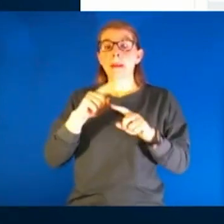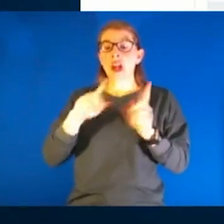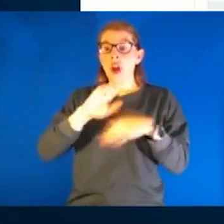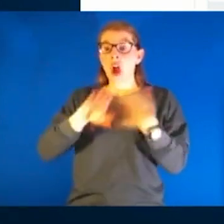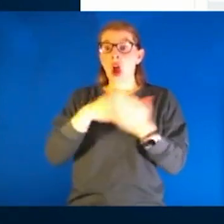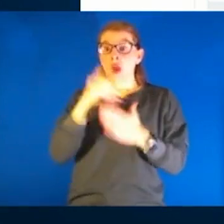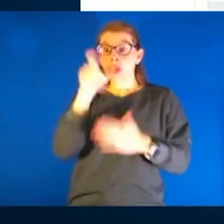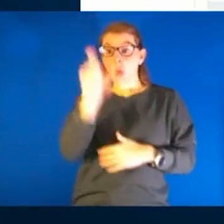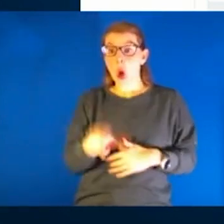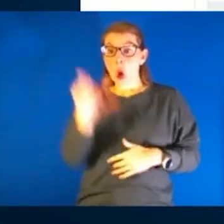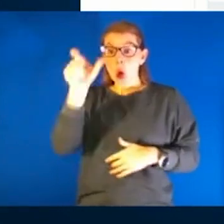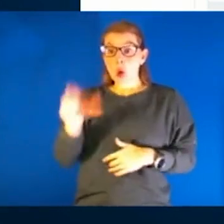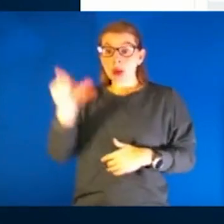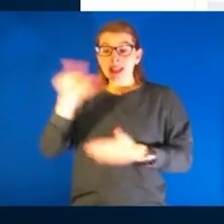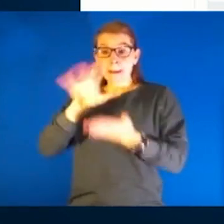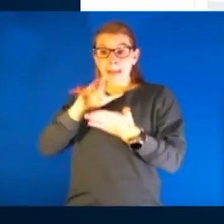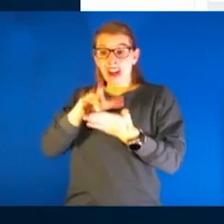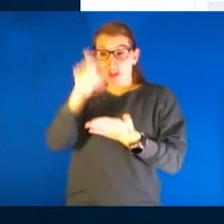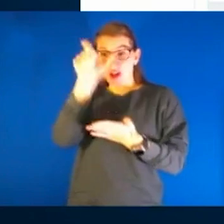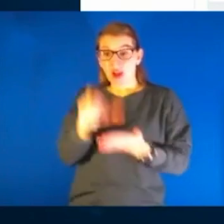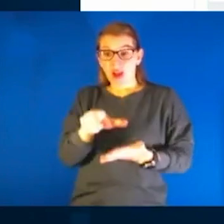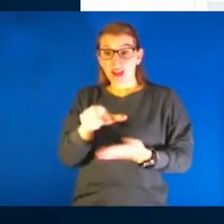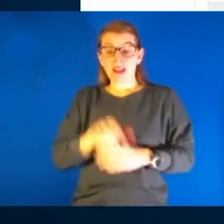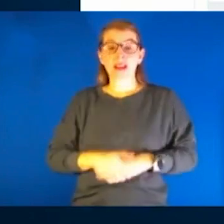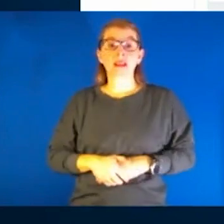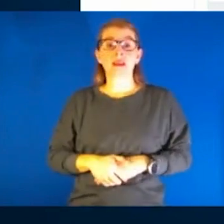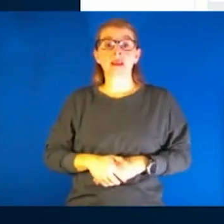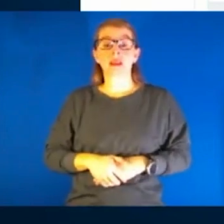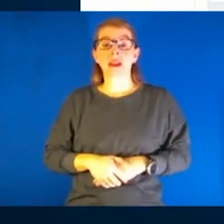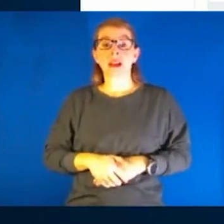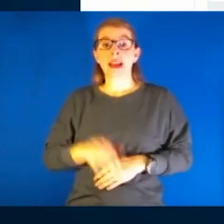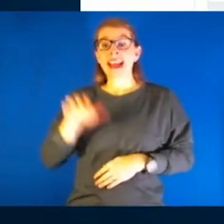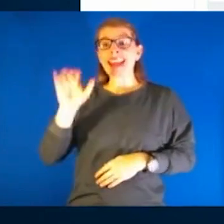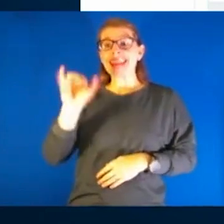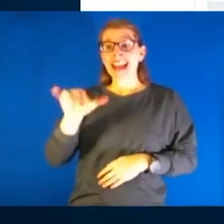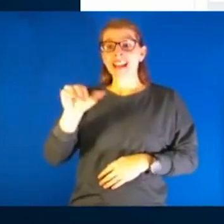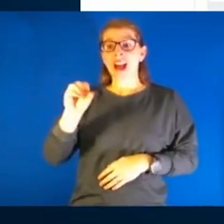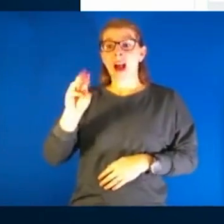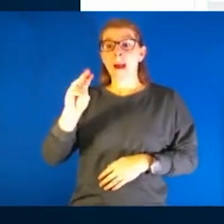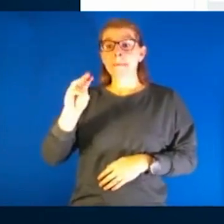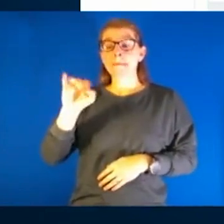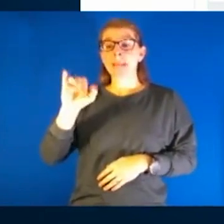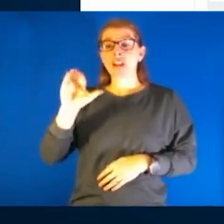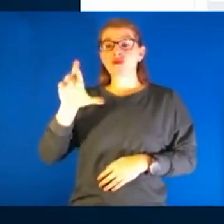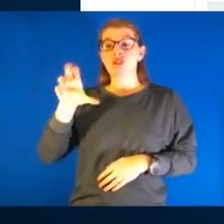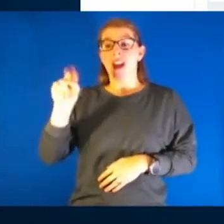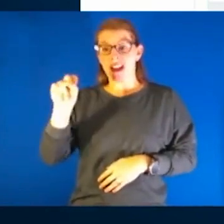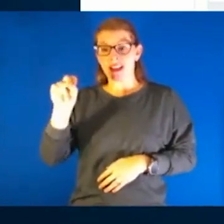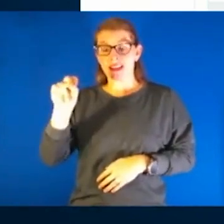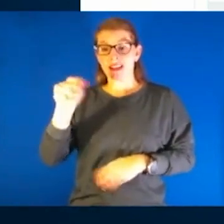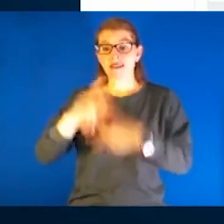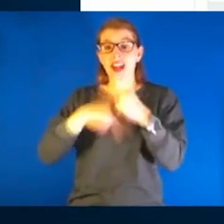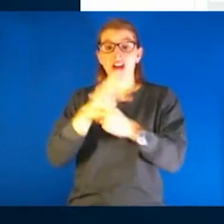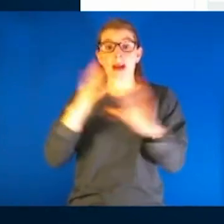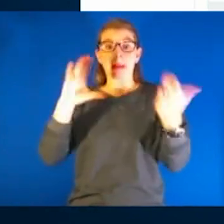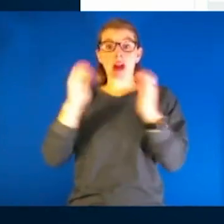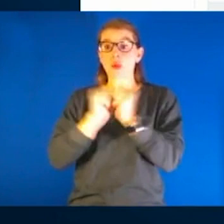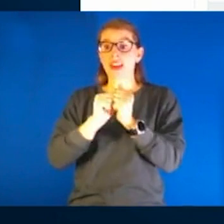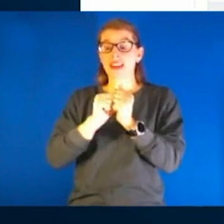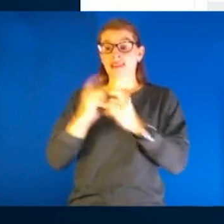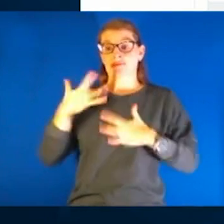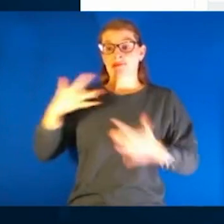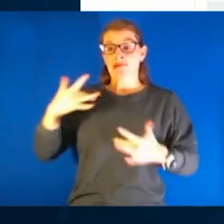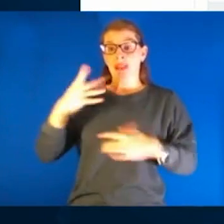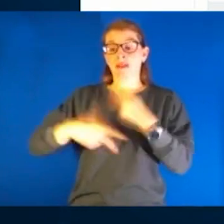there in that middle column, that is the Omicron variant. And this is compared with every other common variant that we've seen,